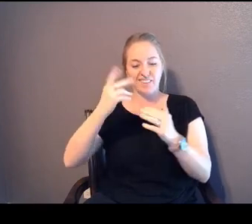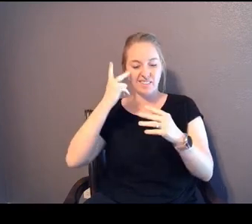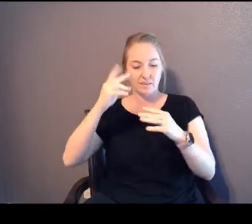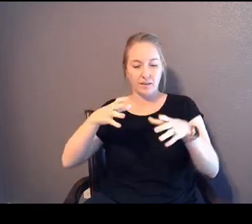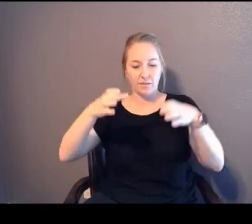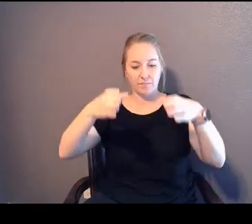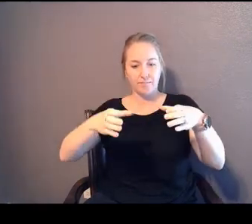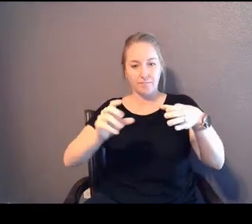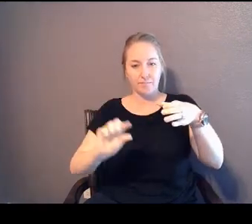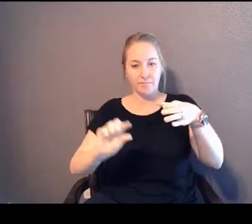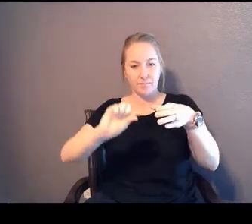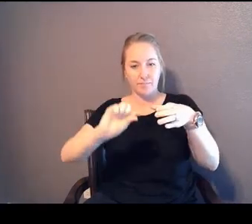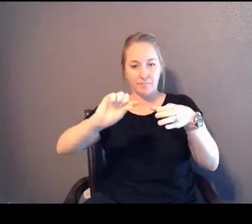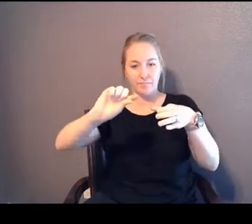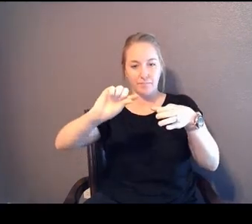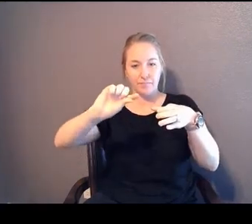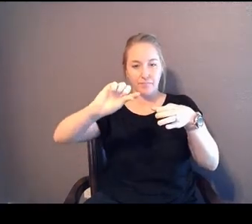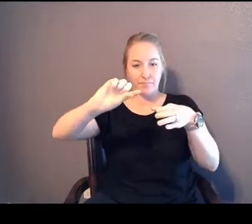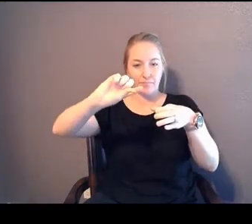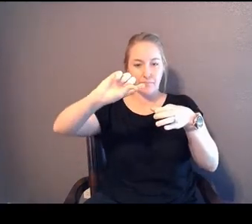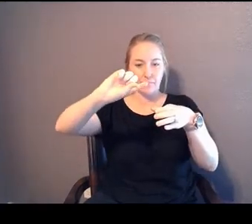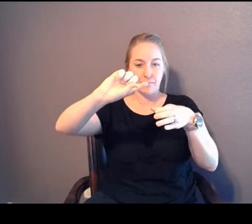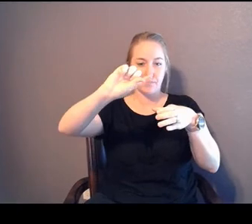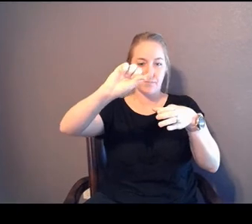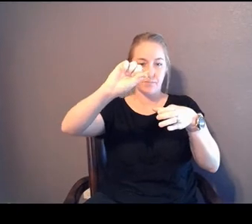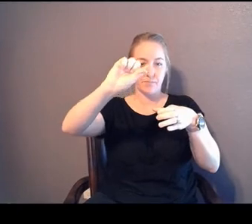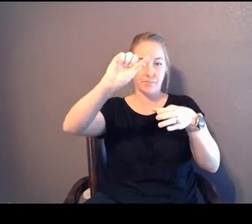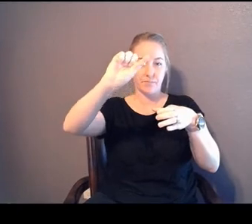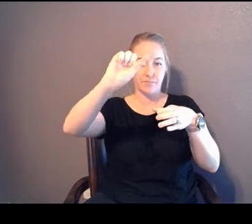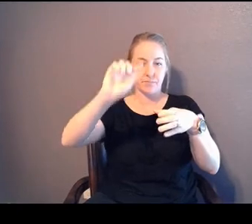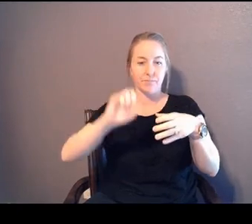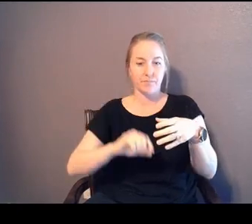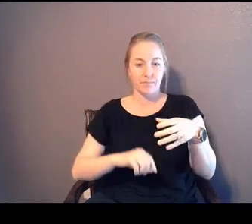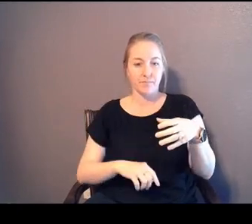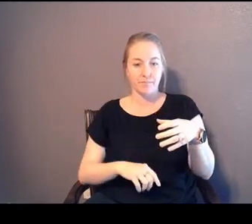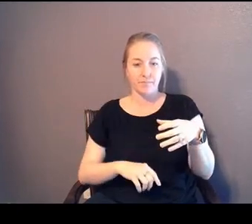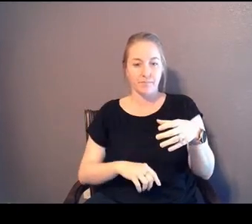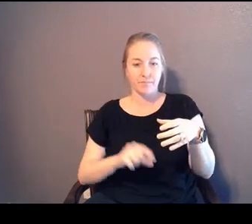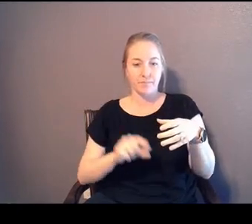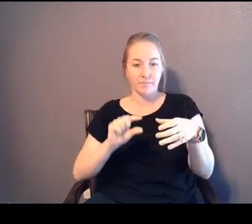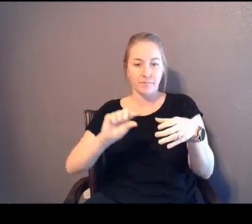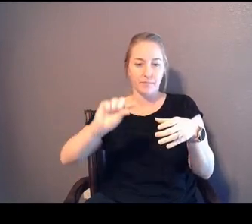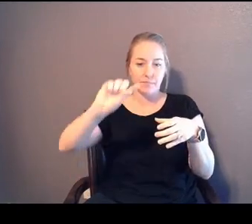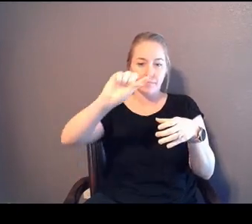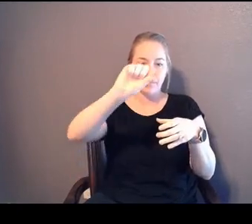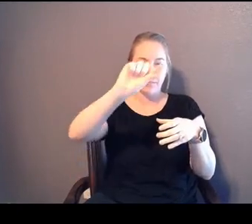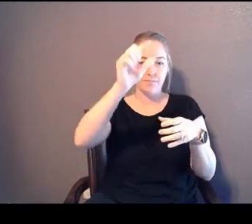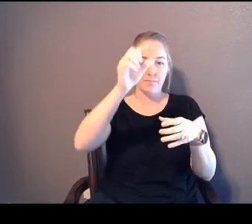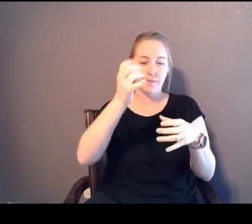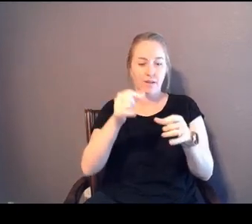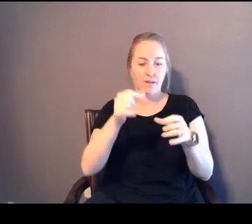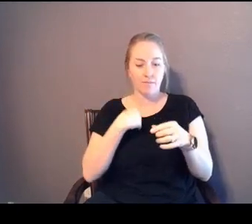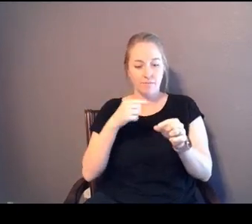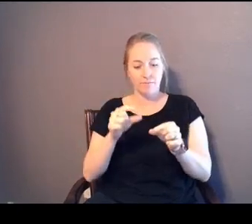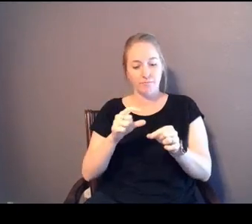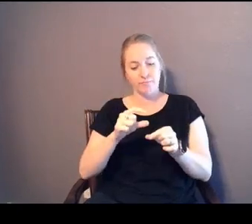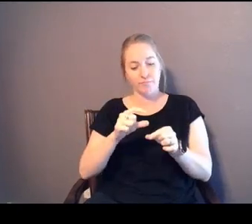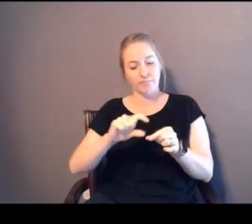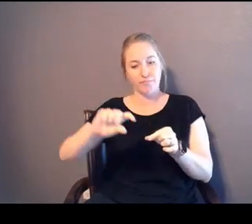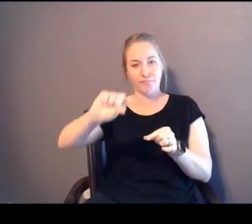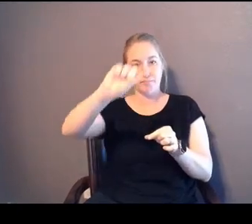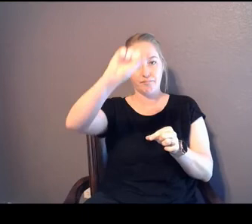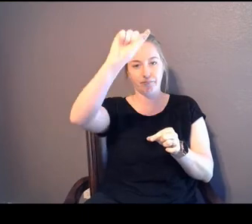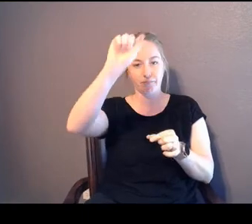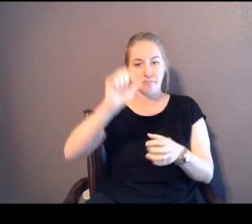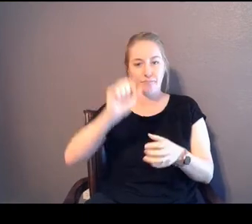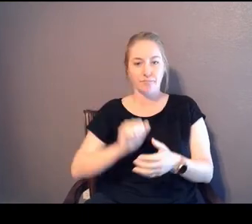curves and bends and goes up a little bit. And I'll give his little other stem a help